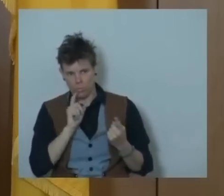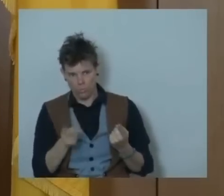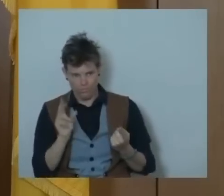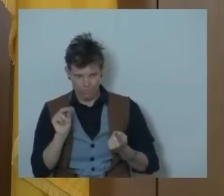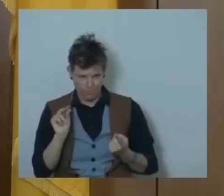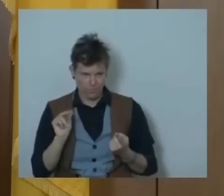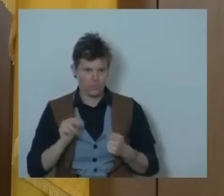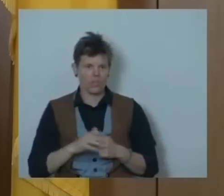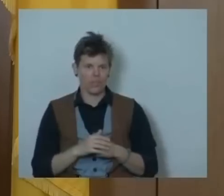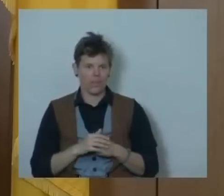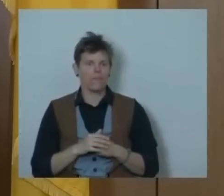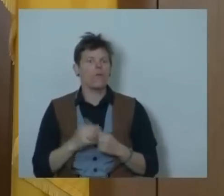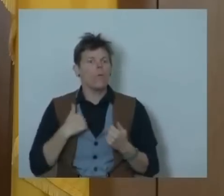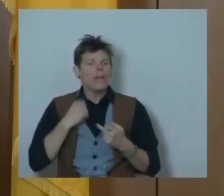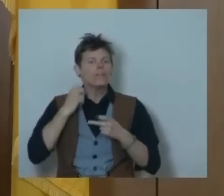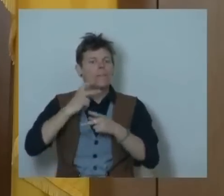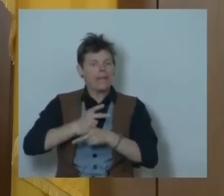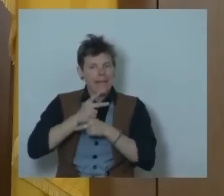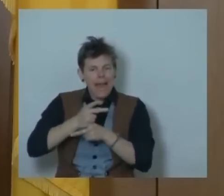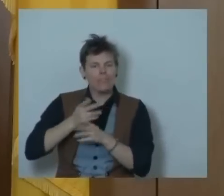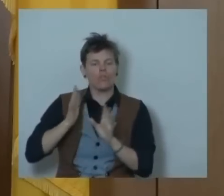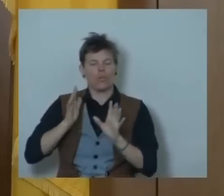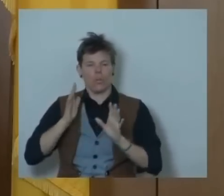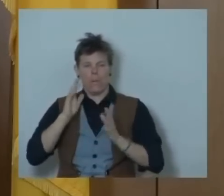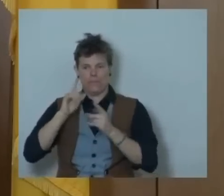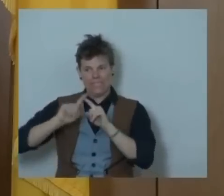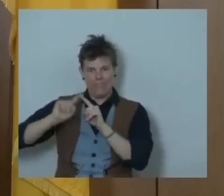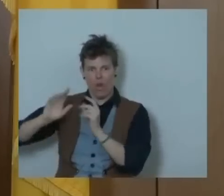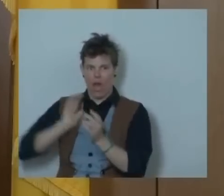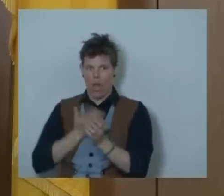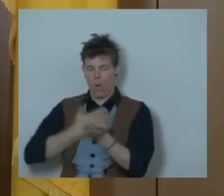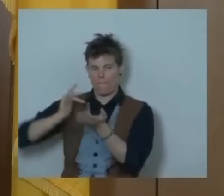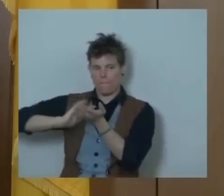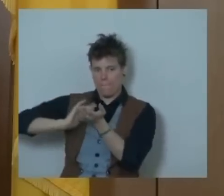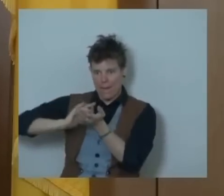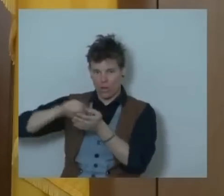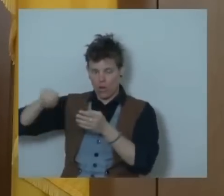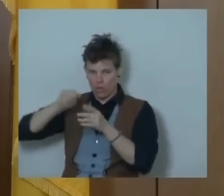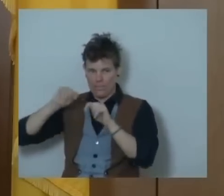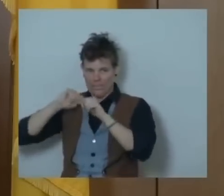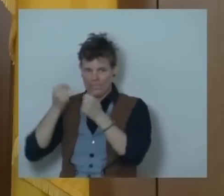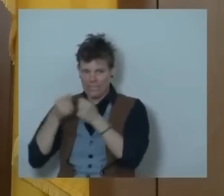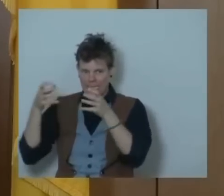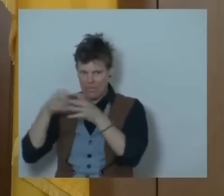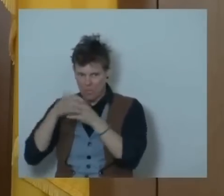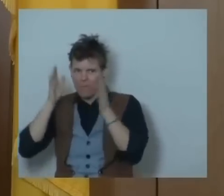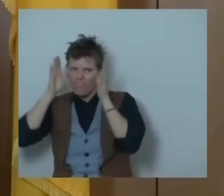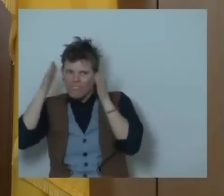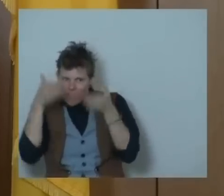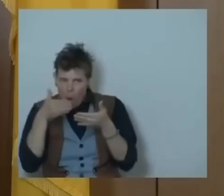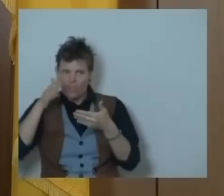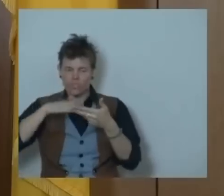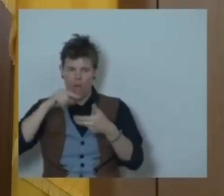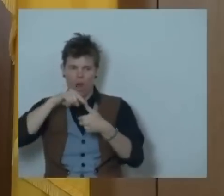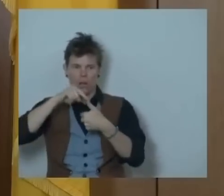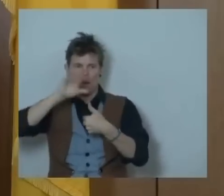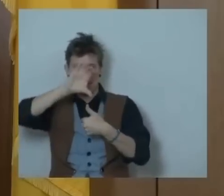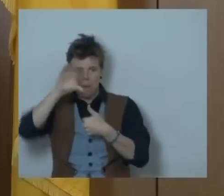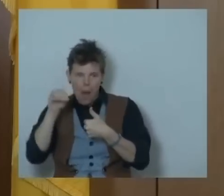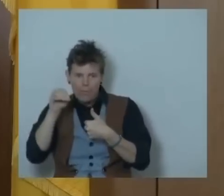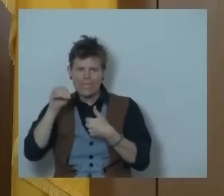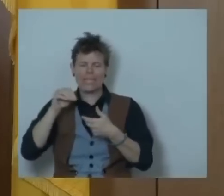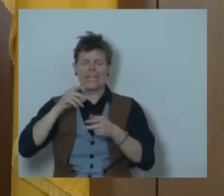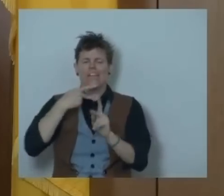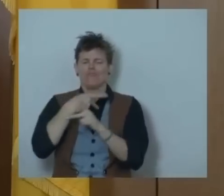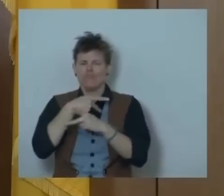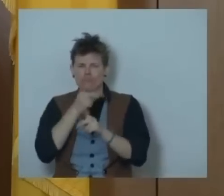our medical advisory team has identified 3 different both companies and products that we know unequivocally